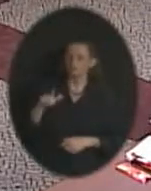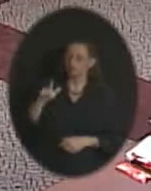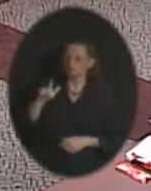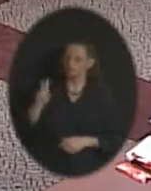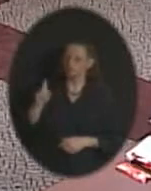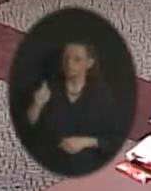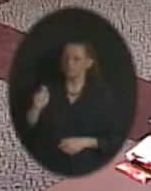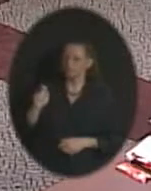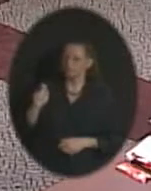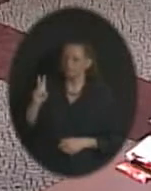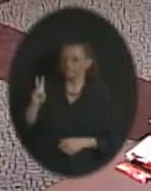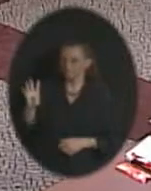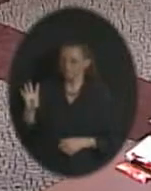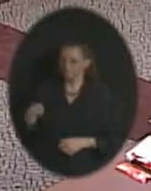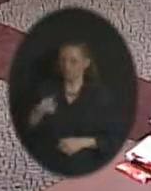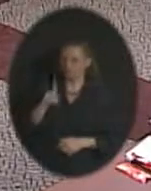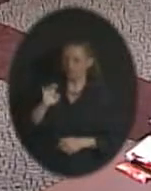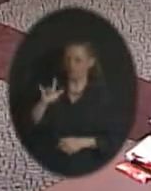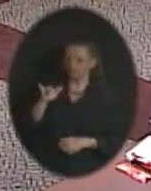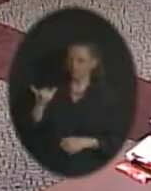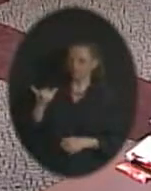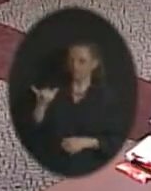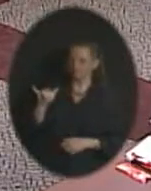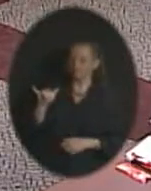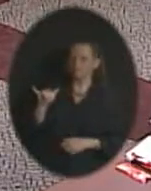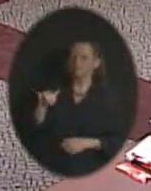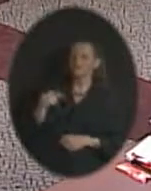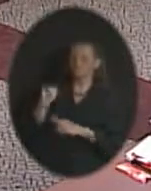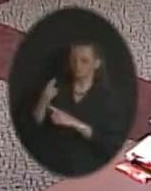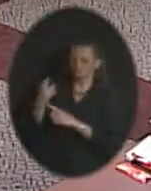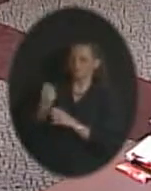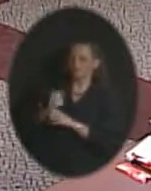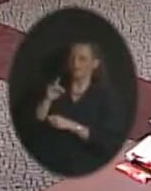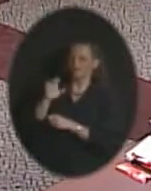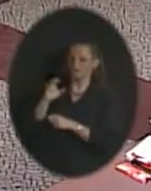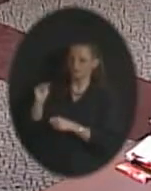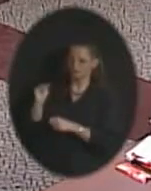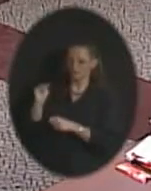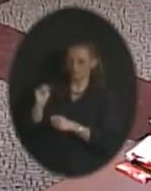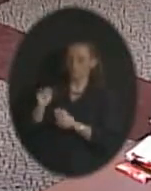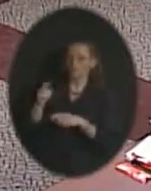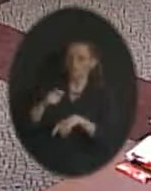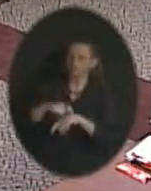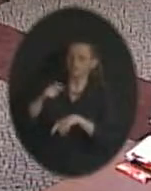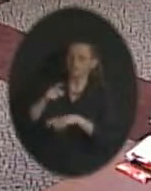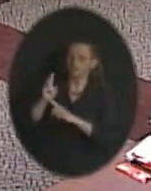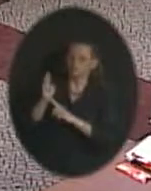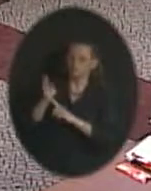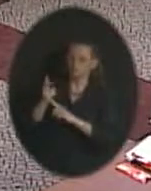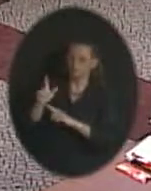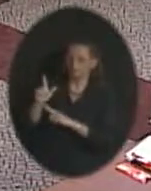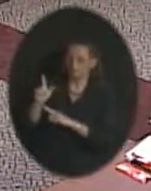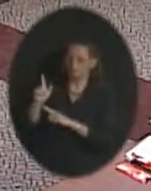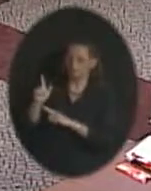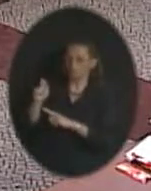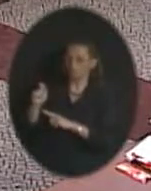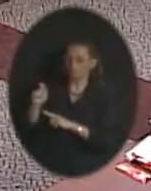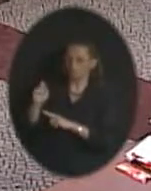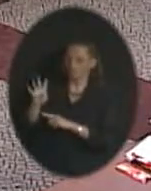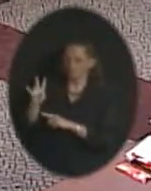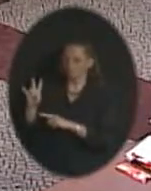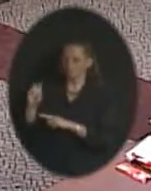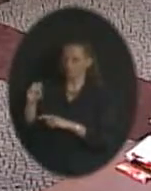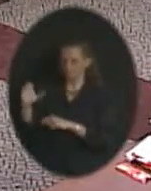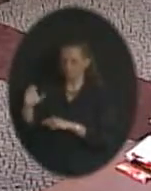26.64. Kelsey Queering, also a junior, who won the 800-meter run with a time of 2 minutes and 21.47